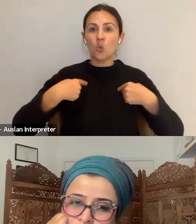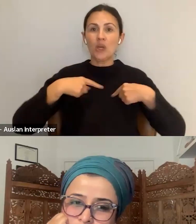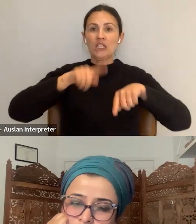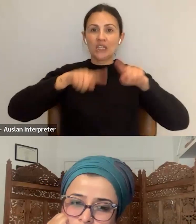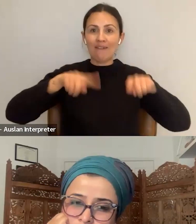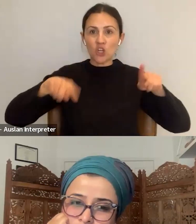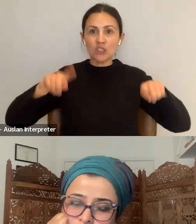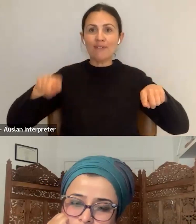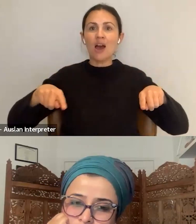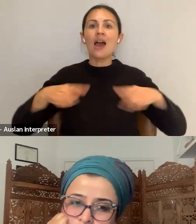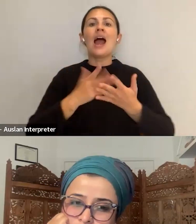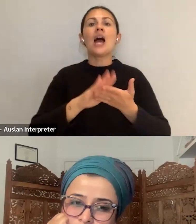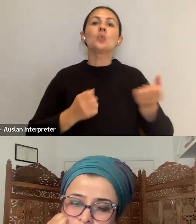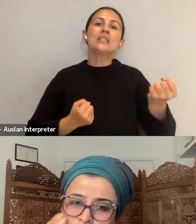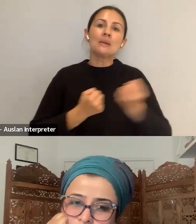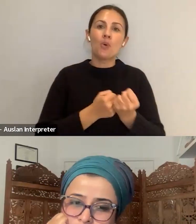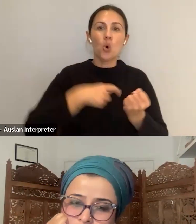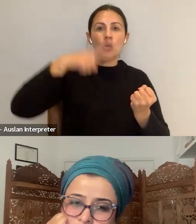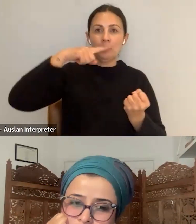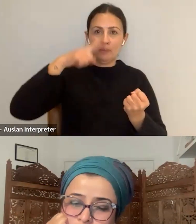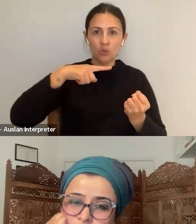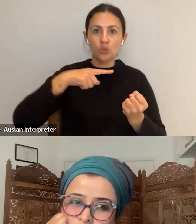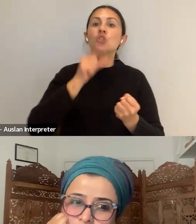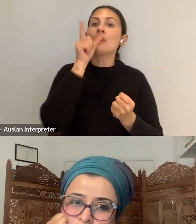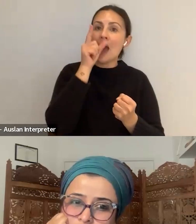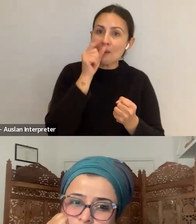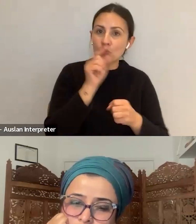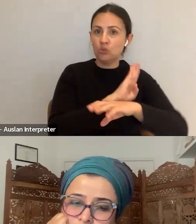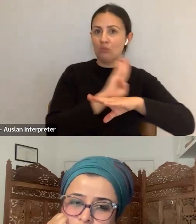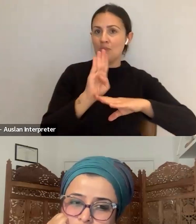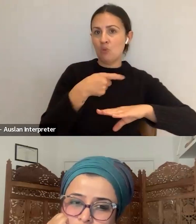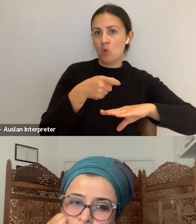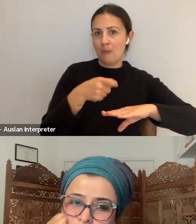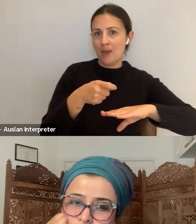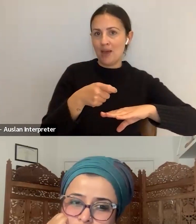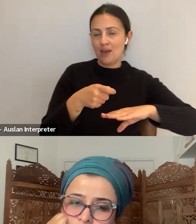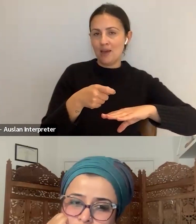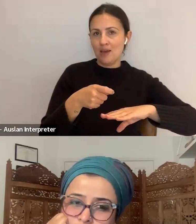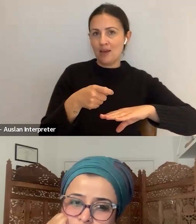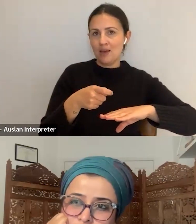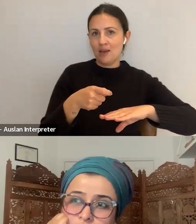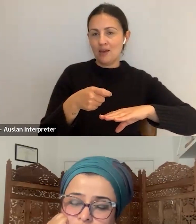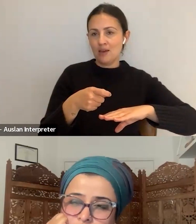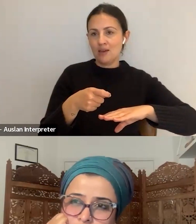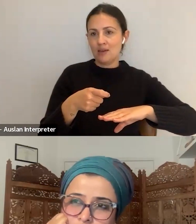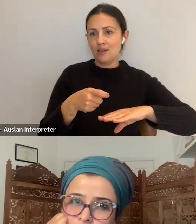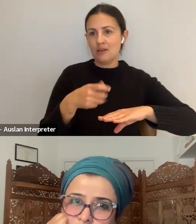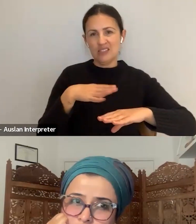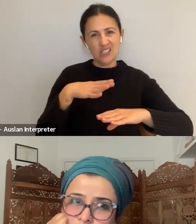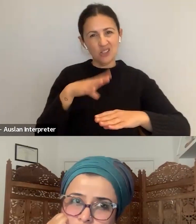supporting individuals to sustainably be in these power holding positions? It needs to be part of